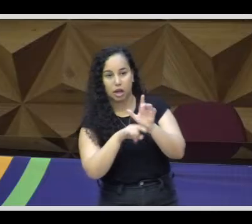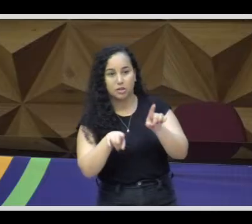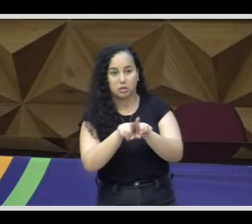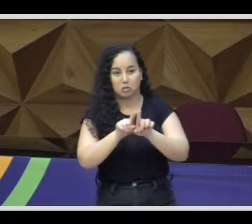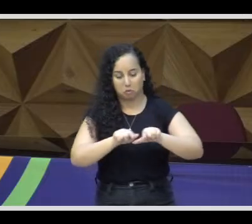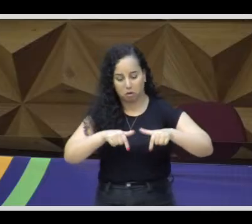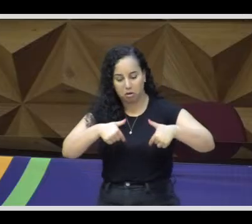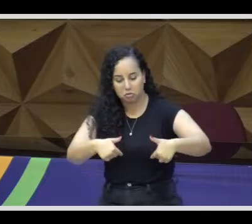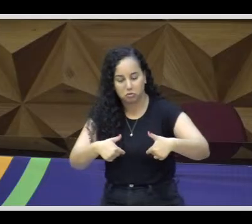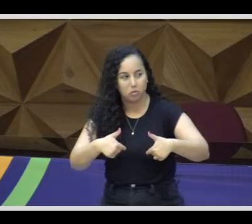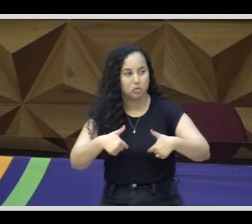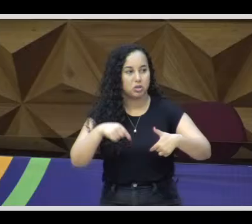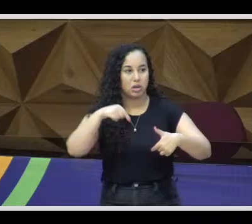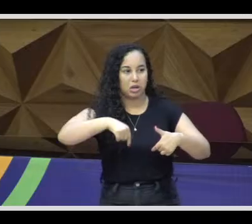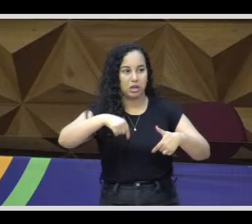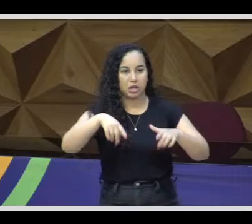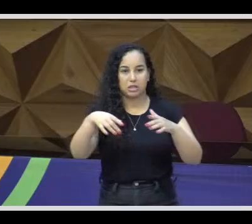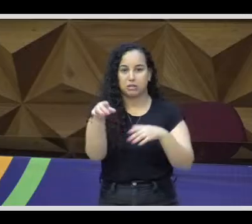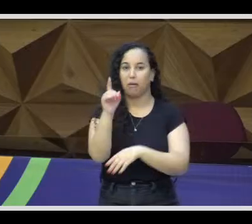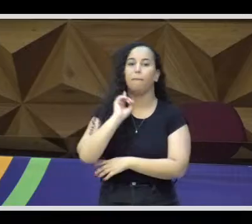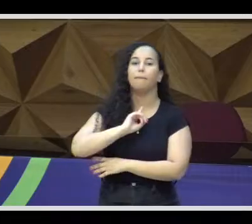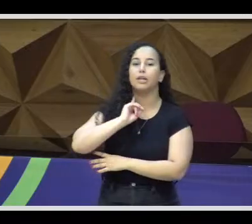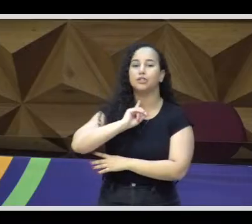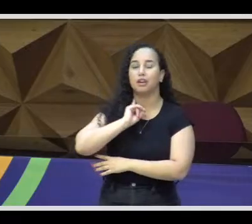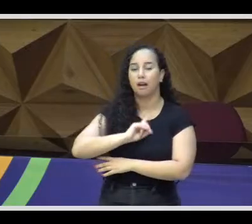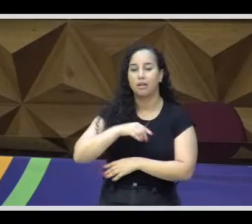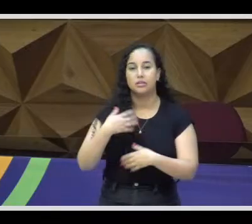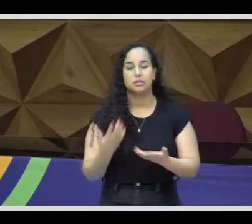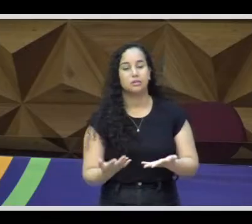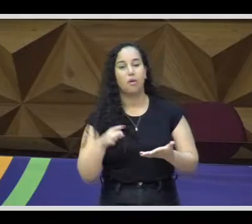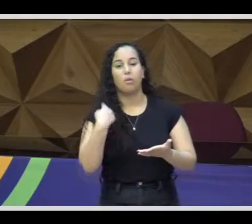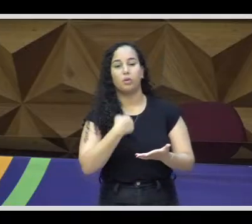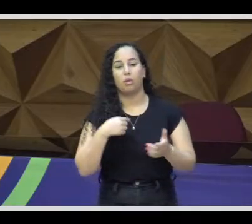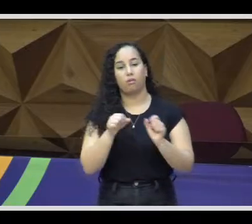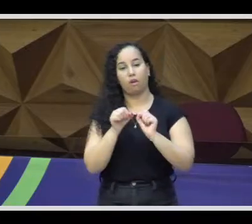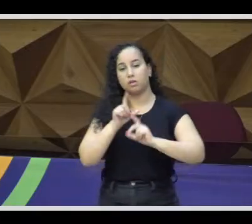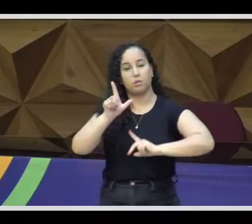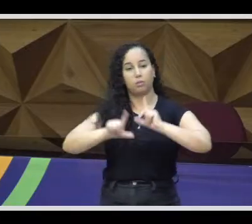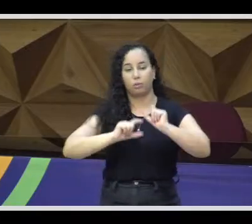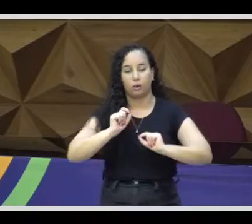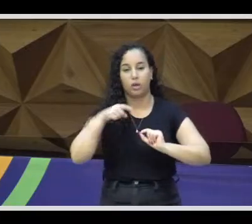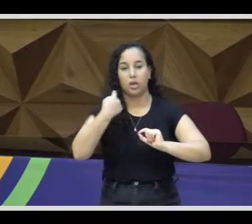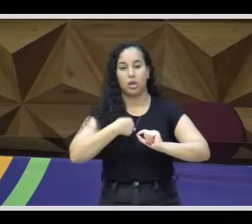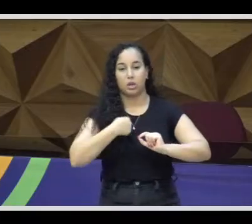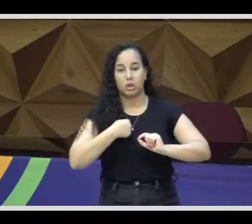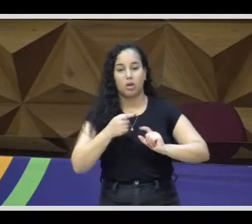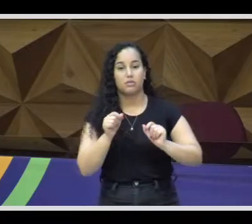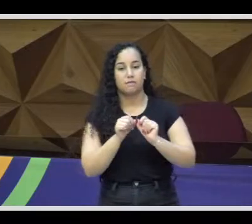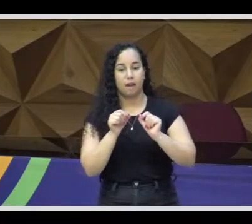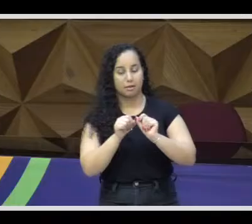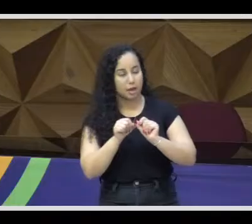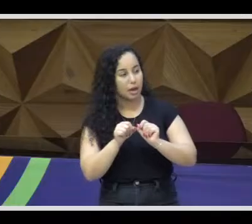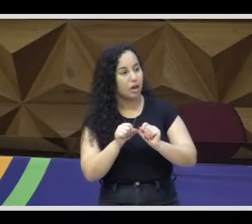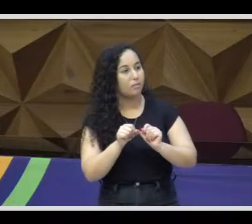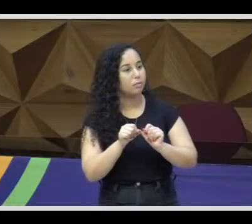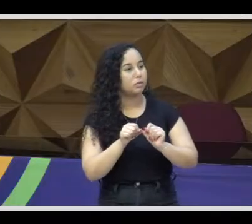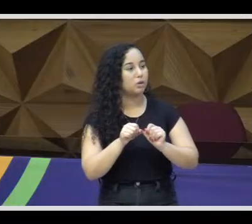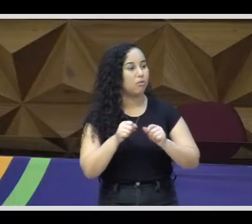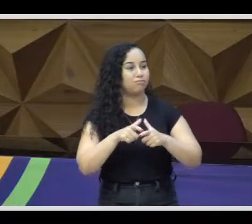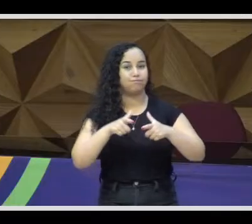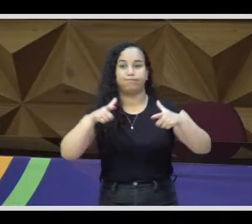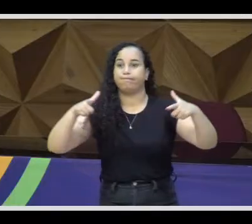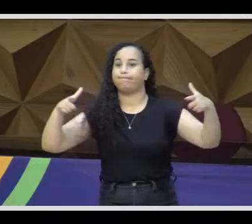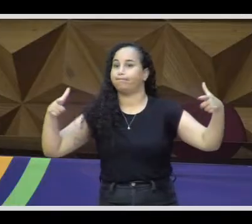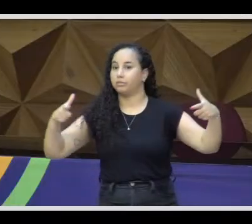attitudes in this state, Minas Gerais. So what we do is we run a very large poll.